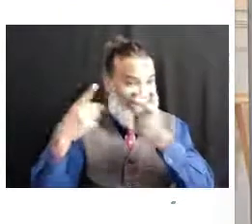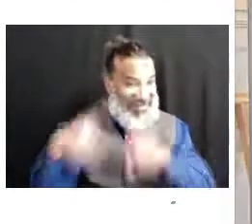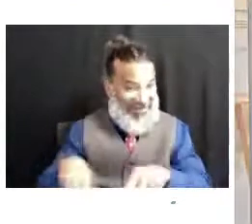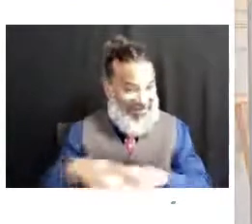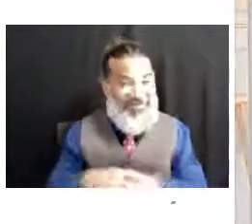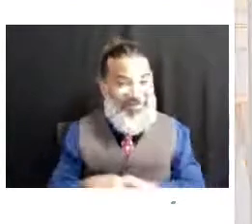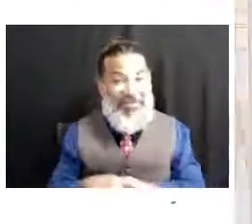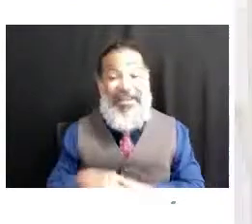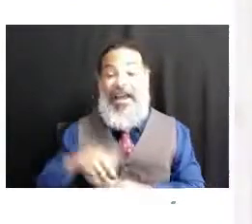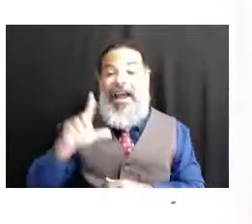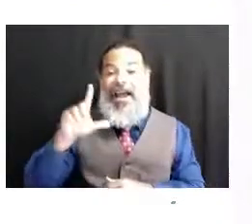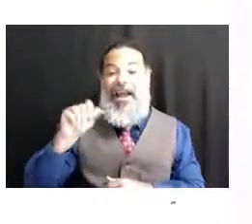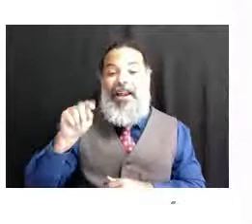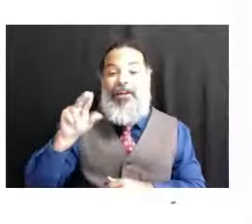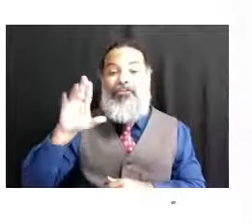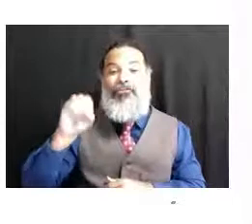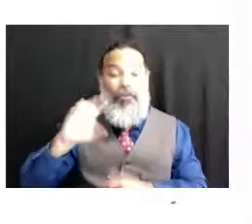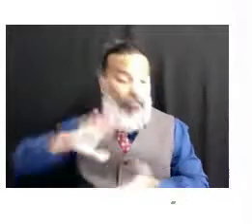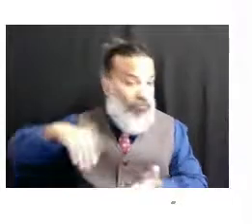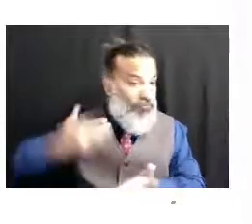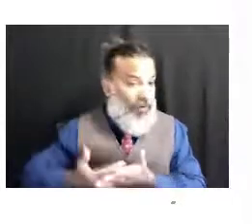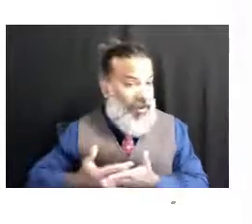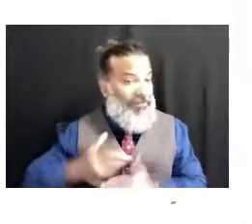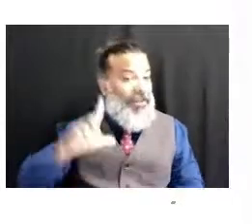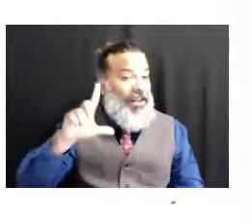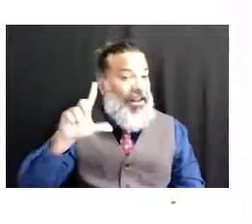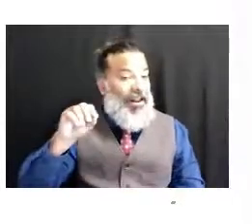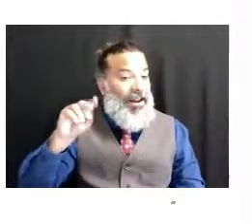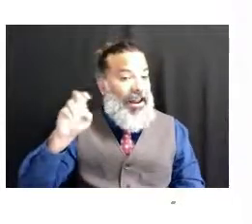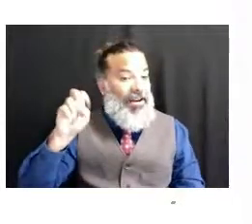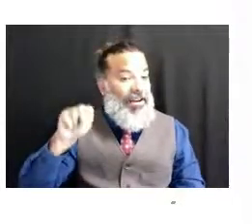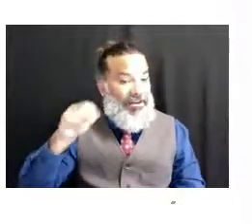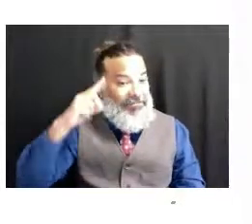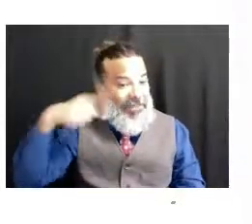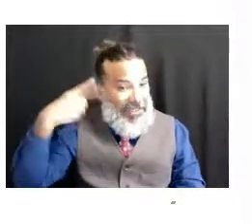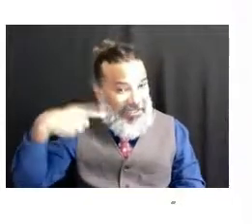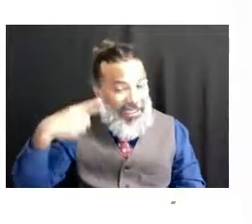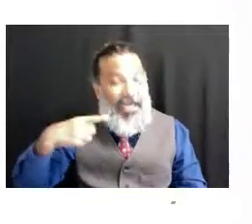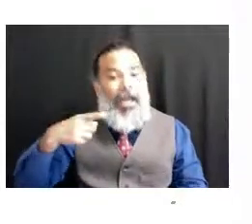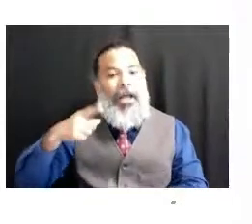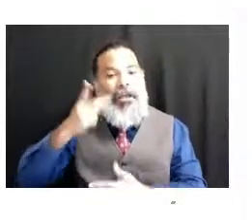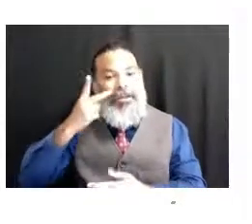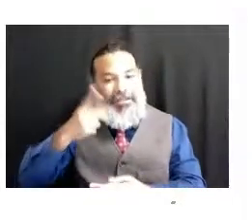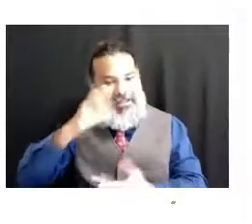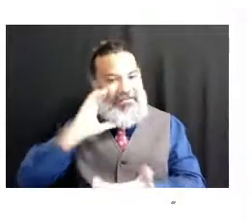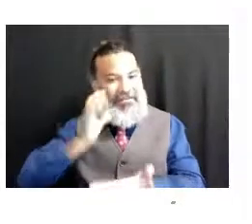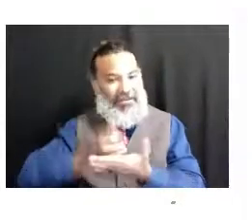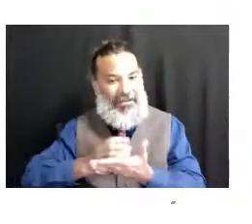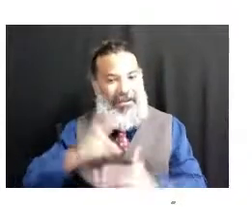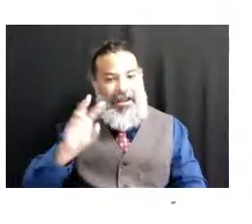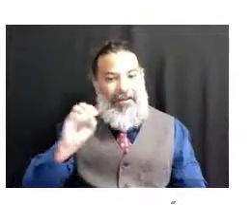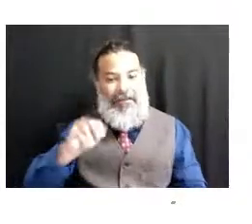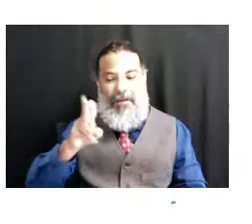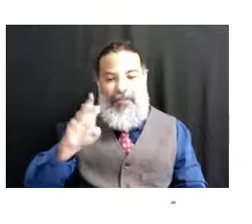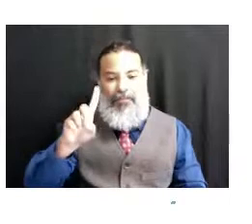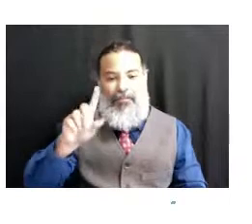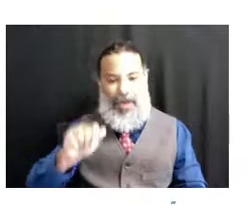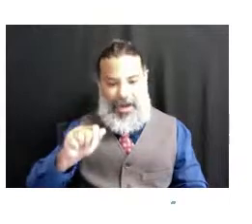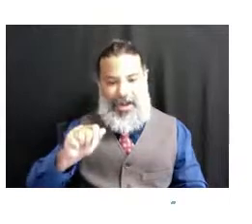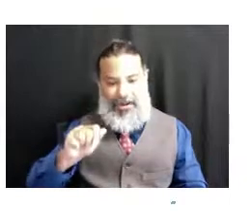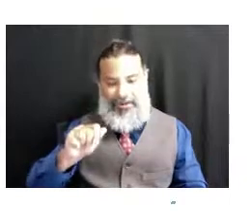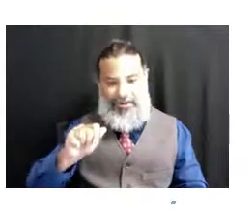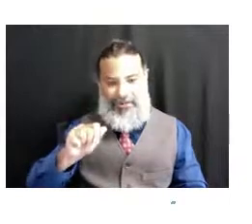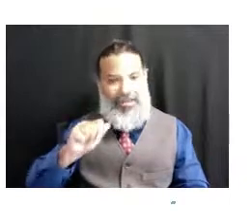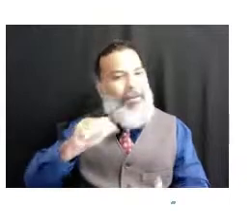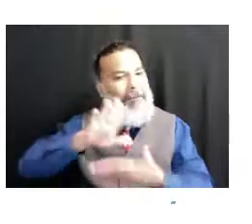Latrobe arrives in London. And what you see now is the Carl von Breda portrait of